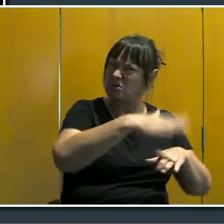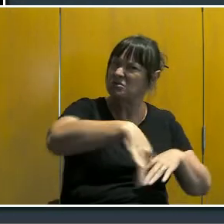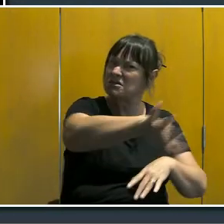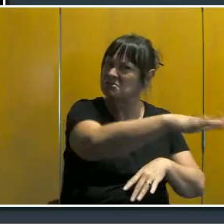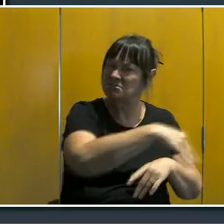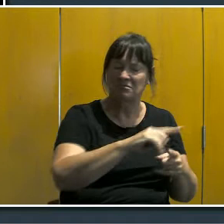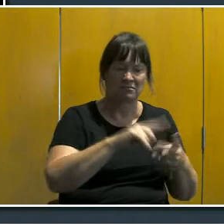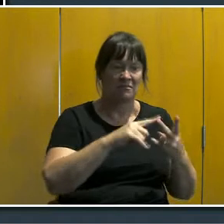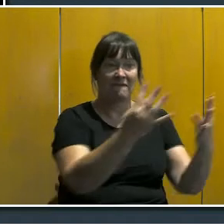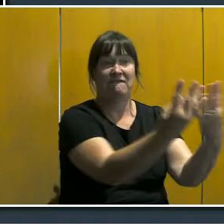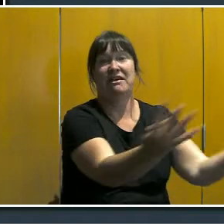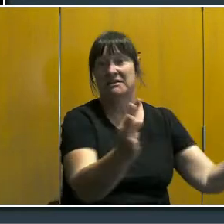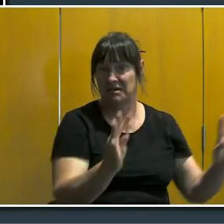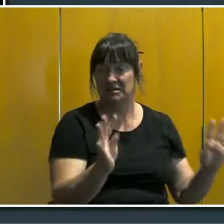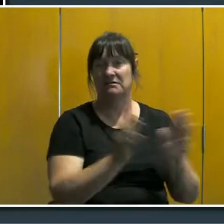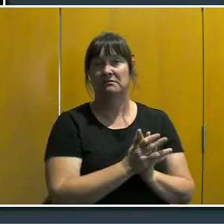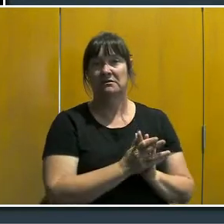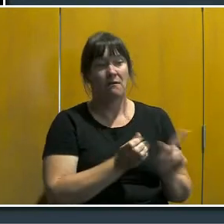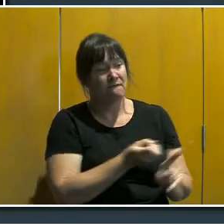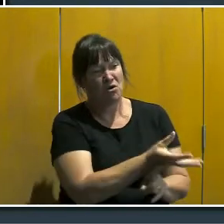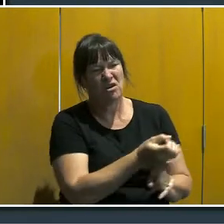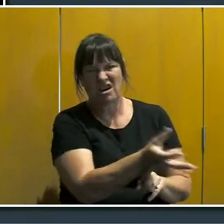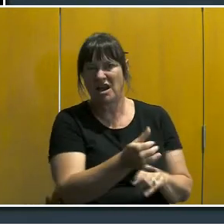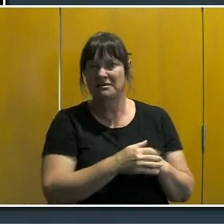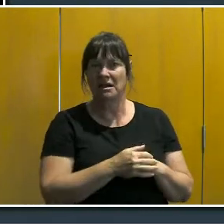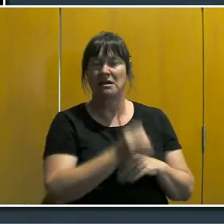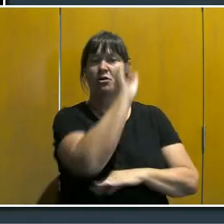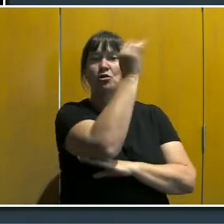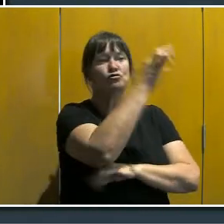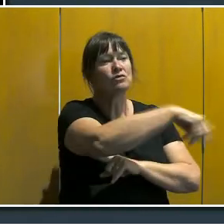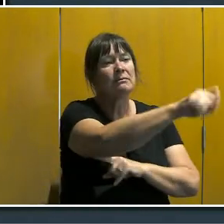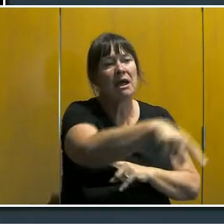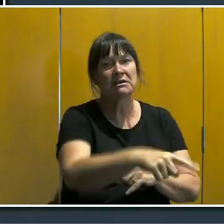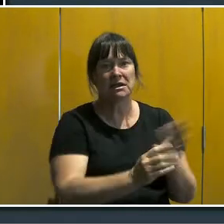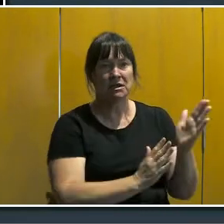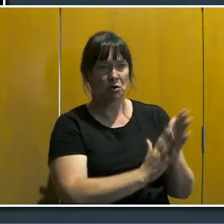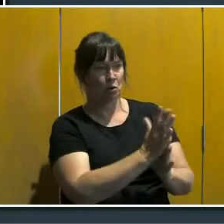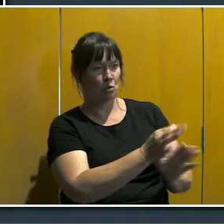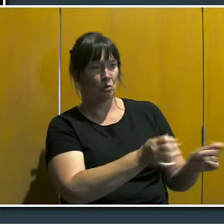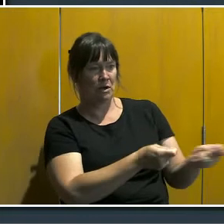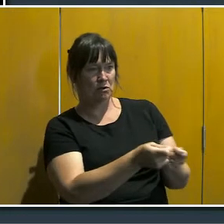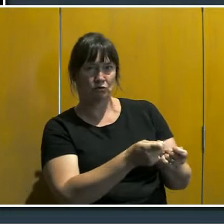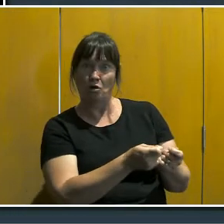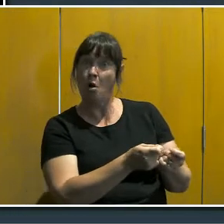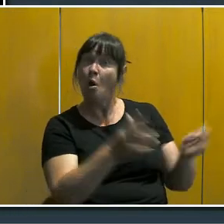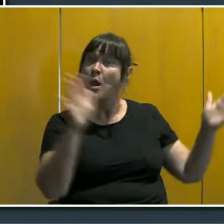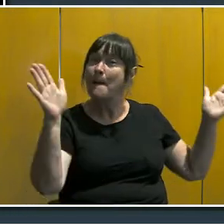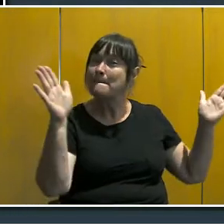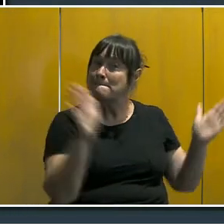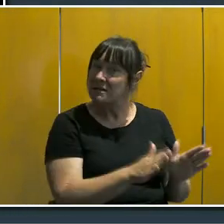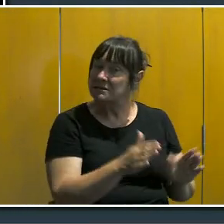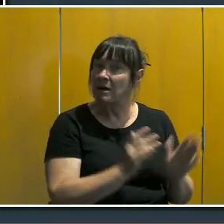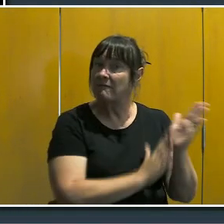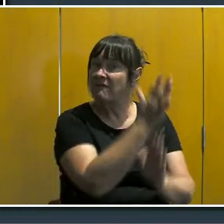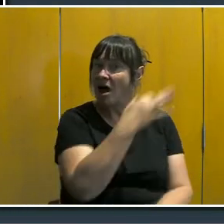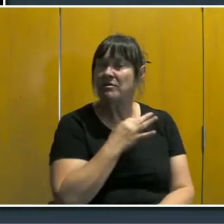applying fertiliser, tree planting, pest and weed control, mitigating fire risk, which is a huge issue at the